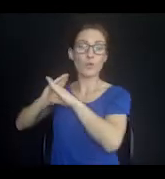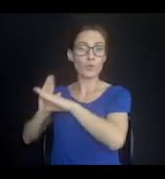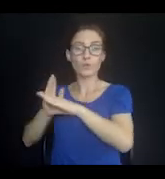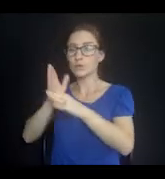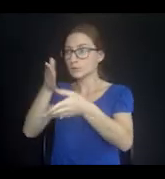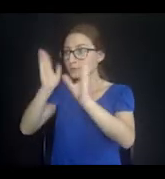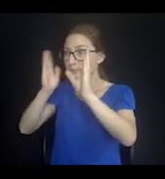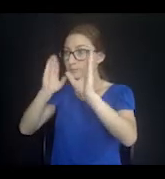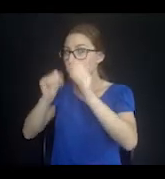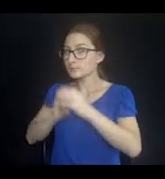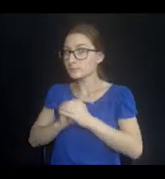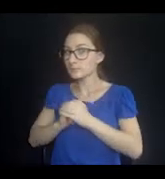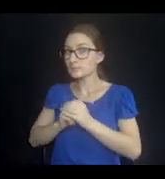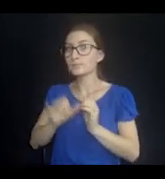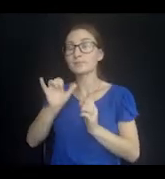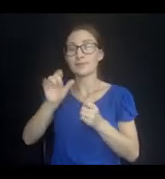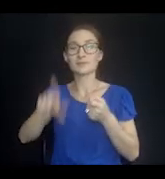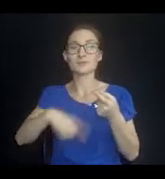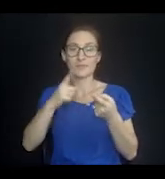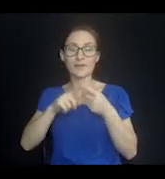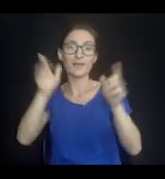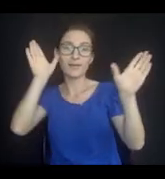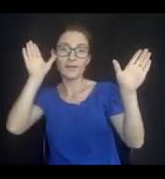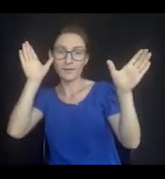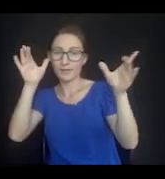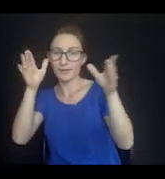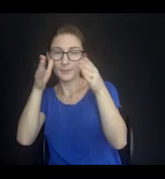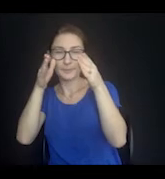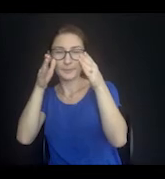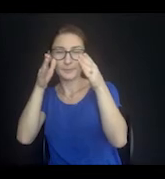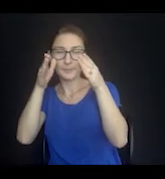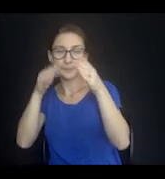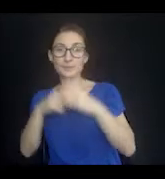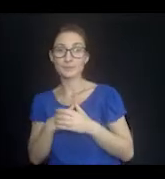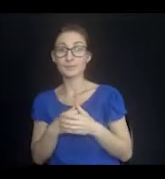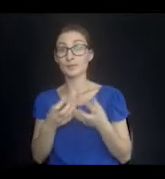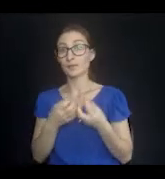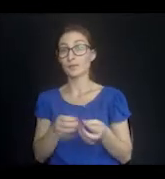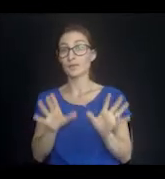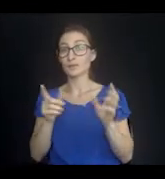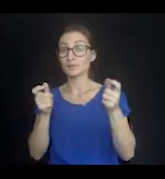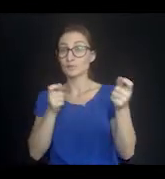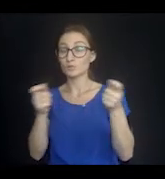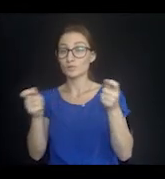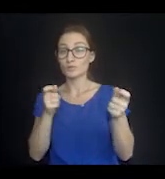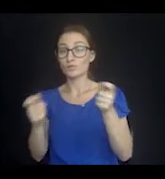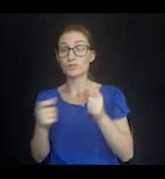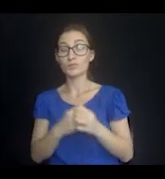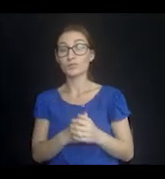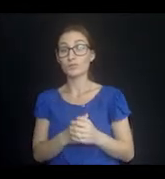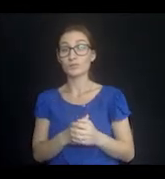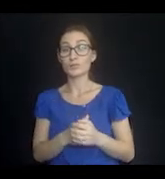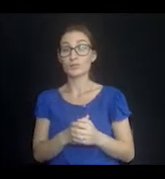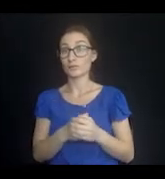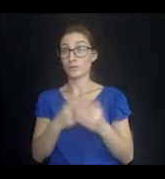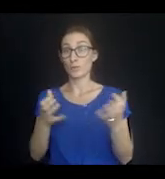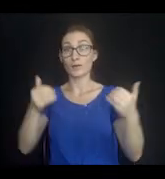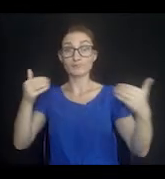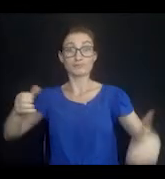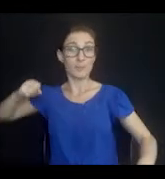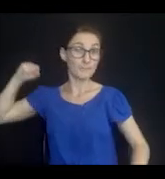attention to them and block out anything else except for them. And that's when tunnel vision kicks